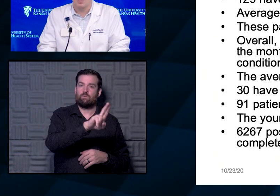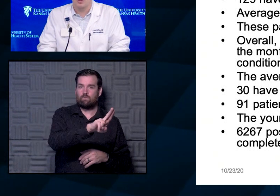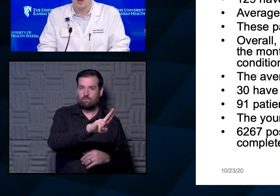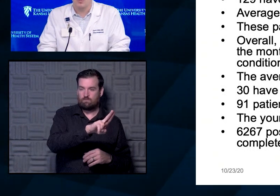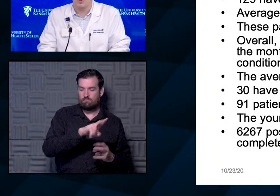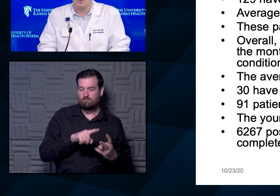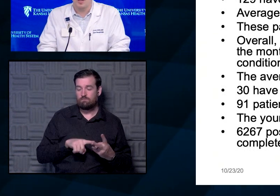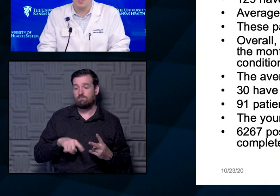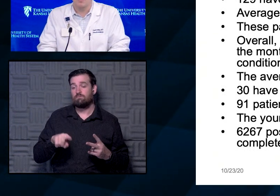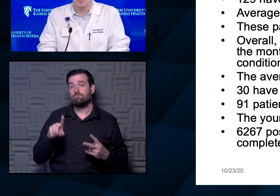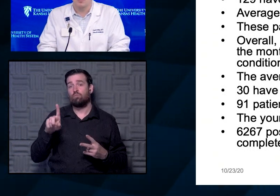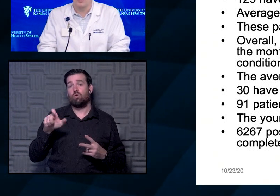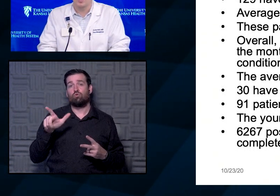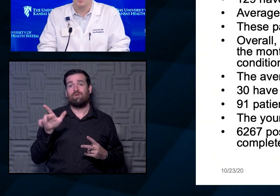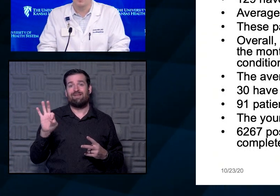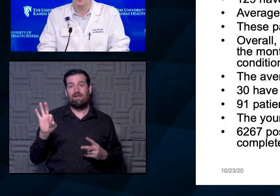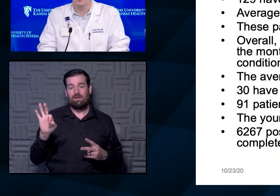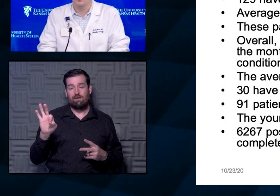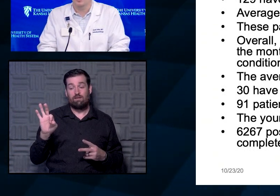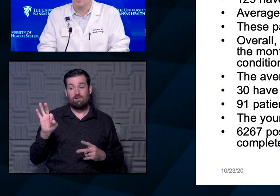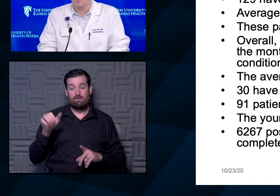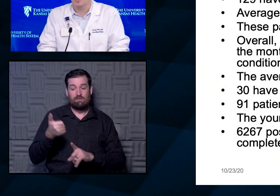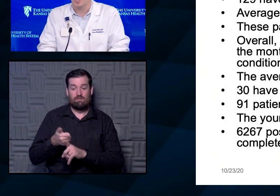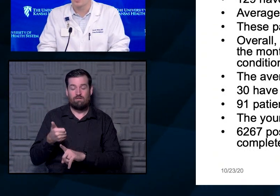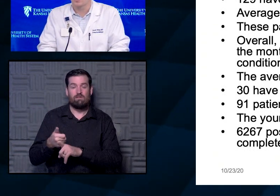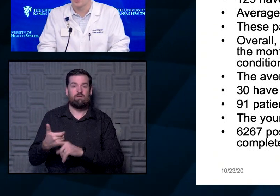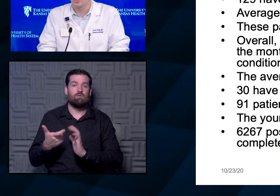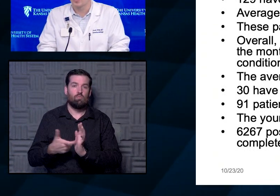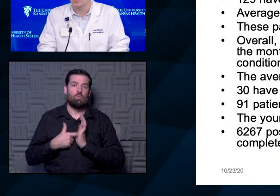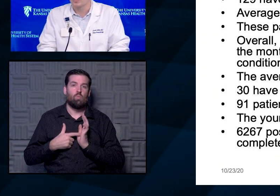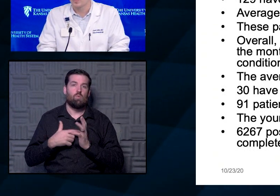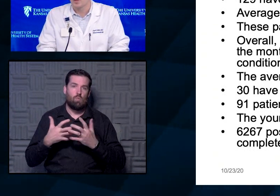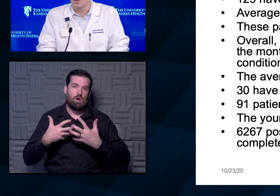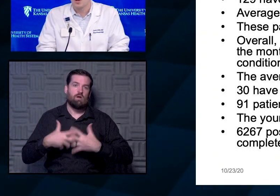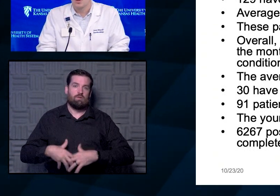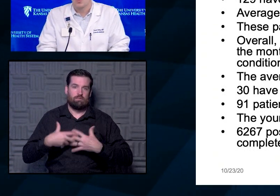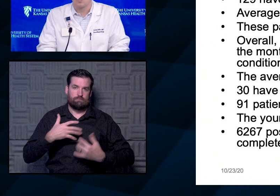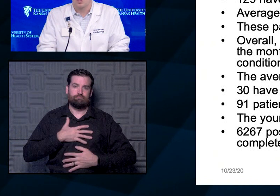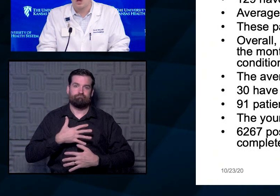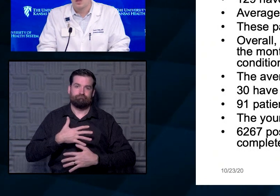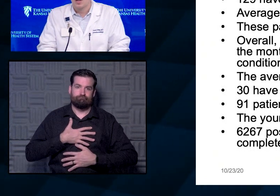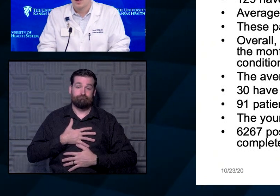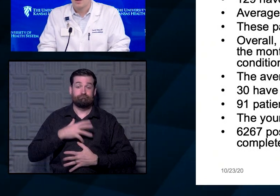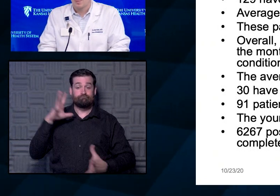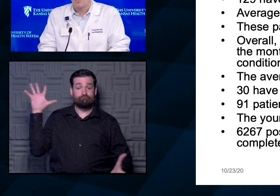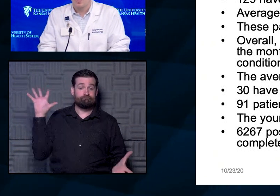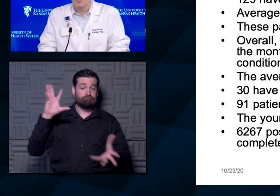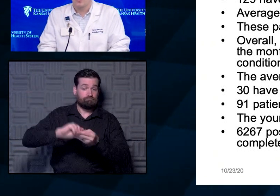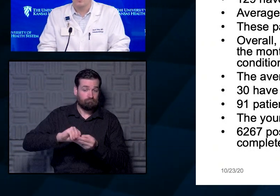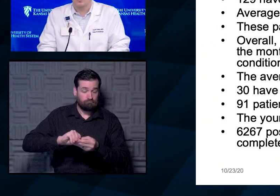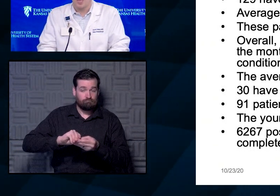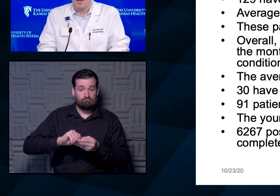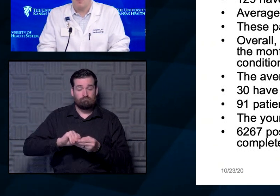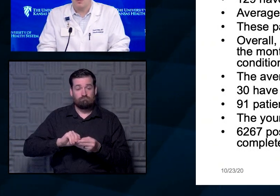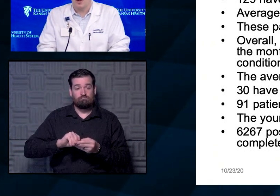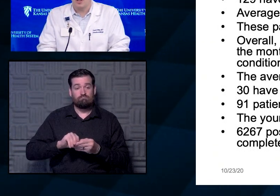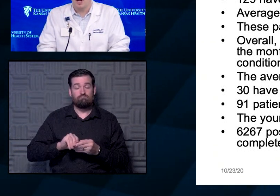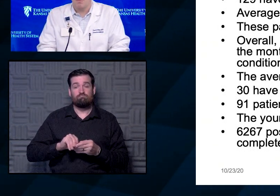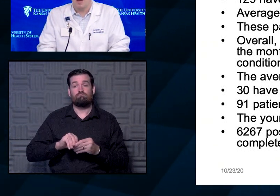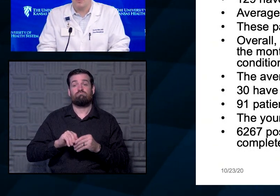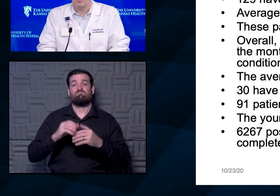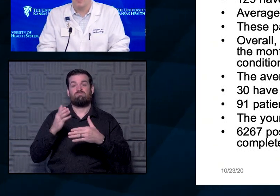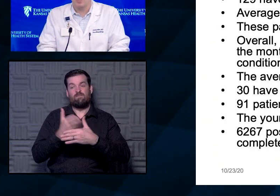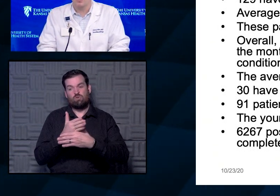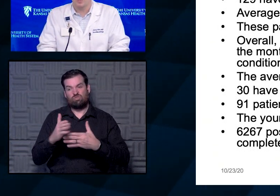and 129 of those in the ICU have required mechanical ventilation. Overall, patients are